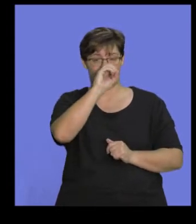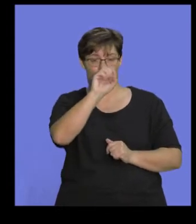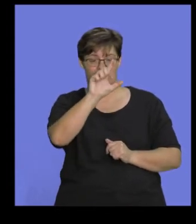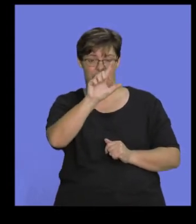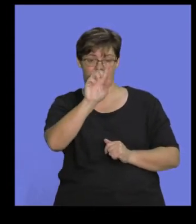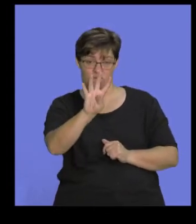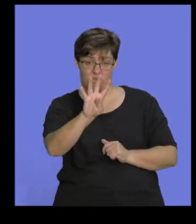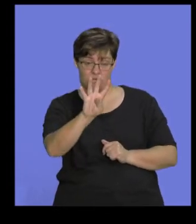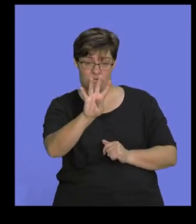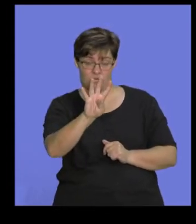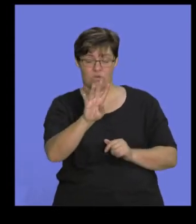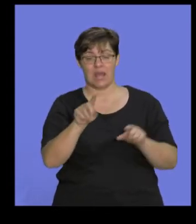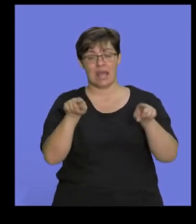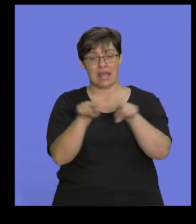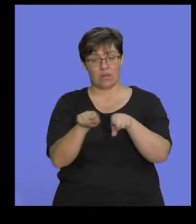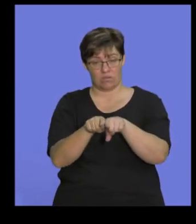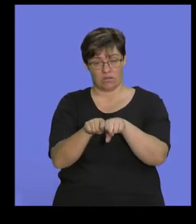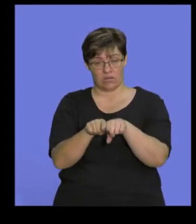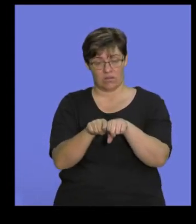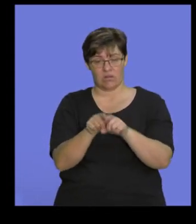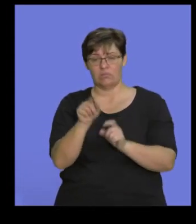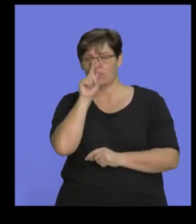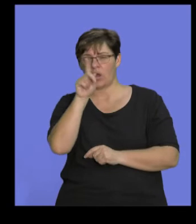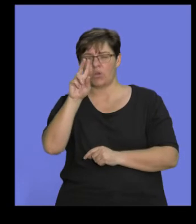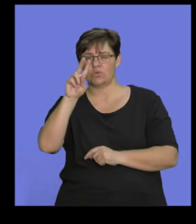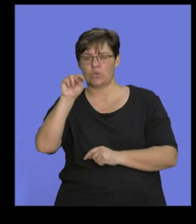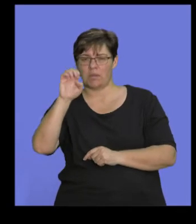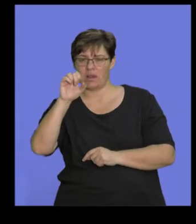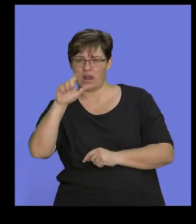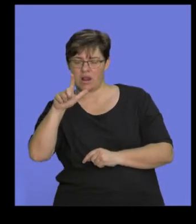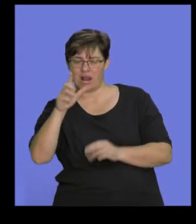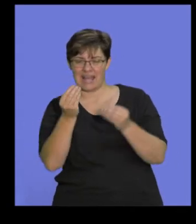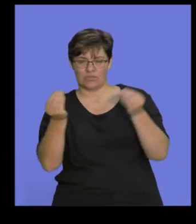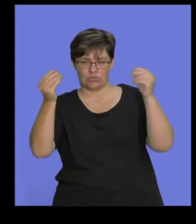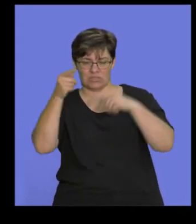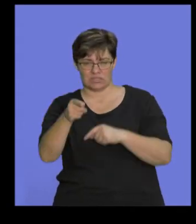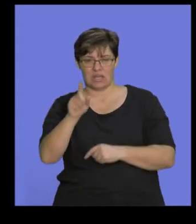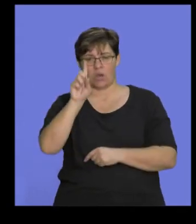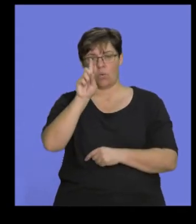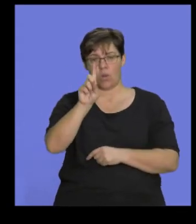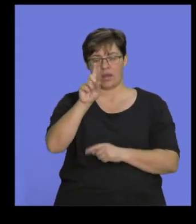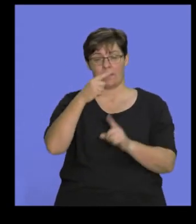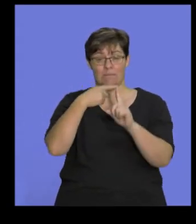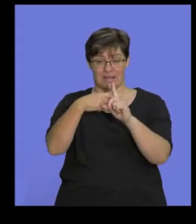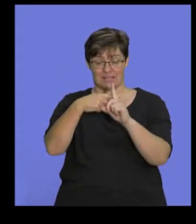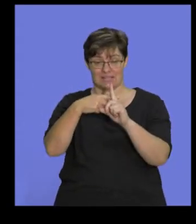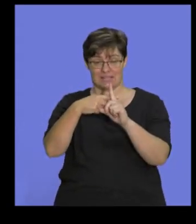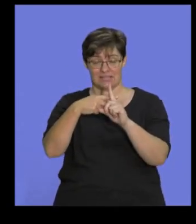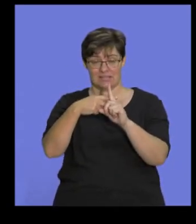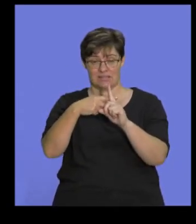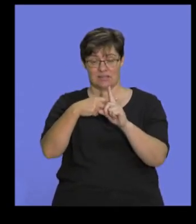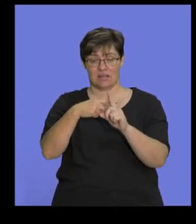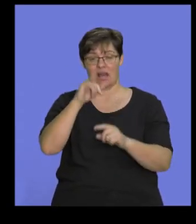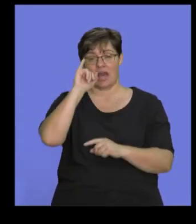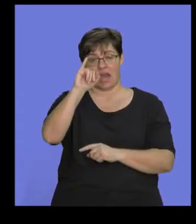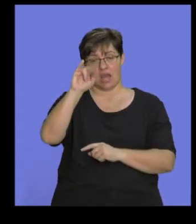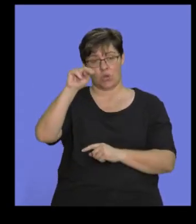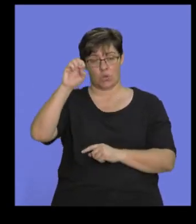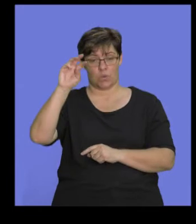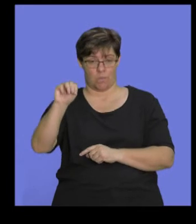0.074. And this is equals to, I'm looking for the nominal interest rate, 1 plus the